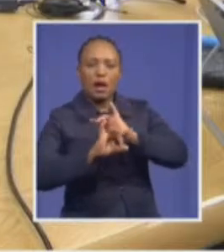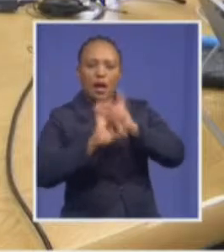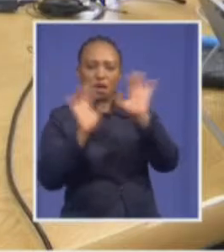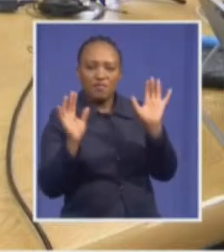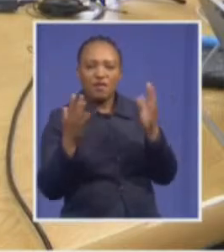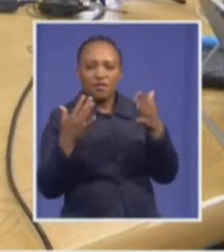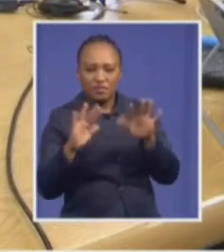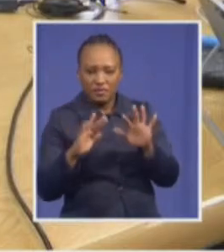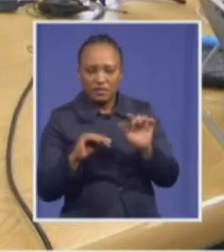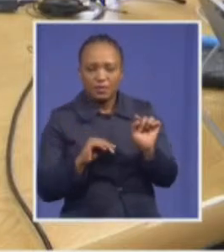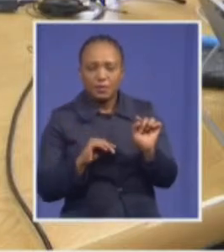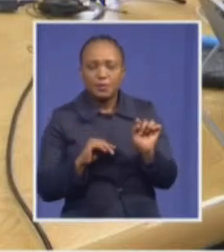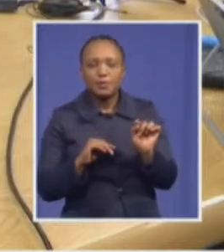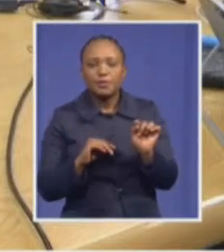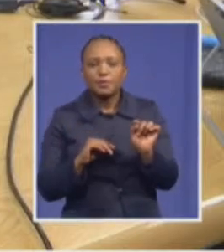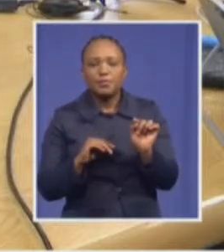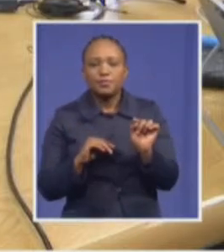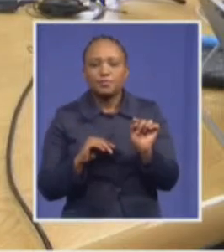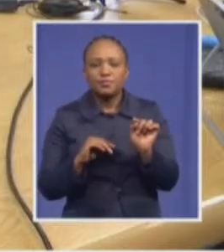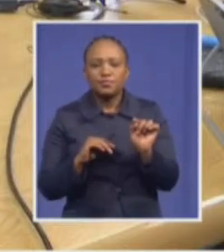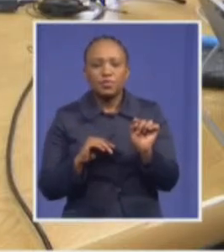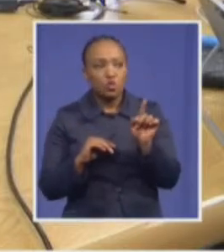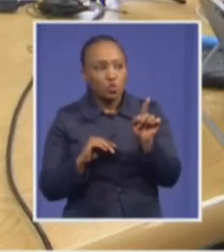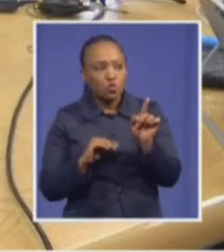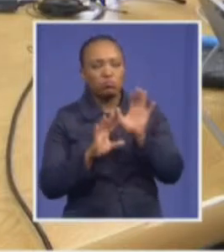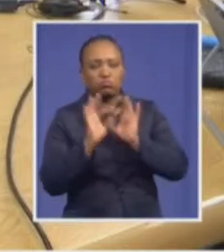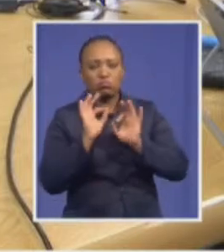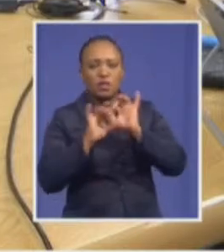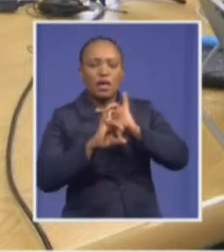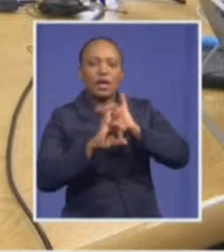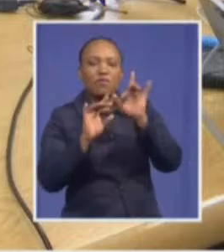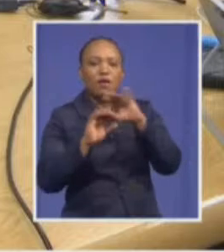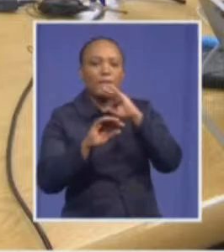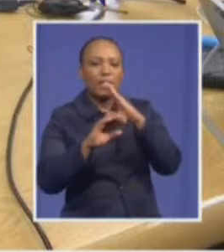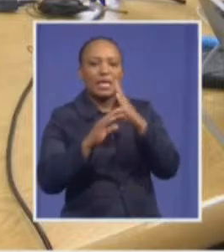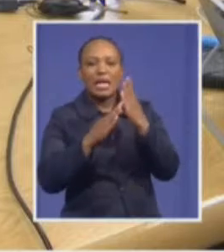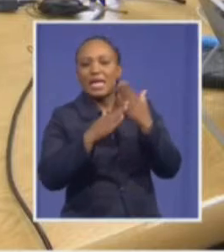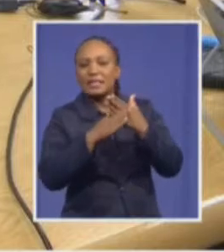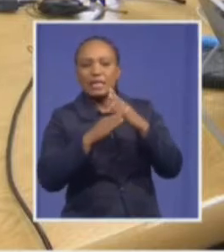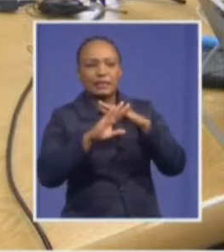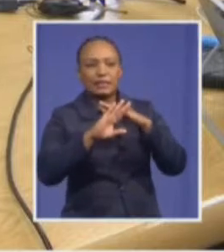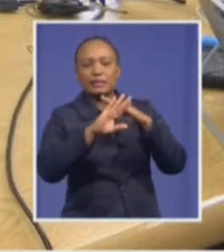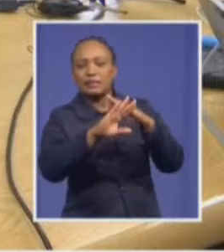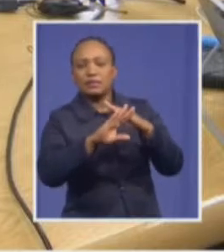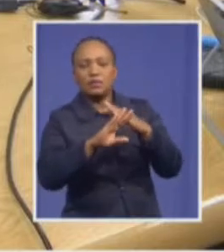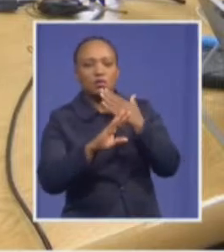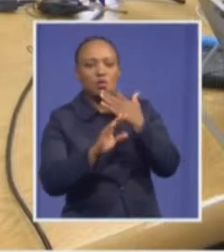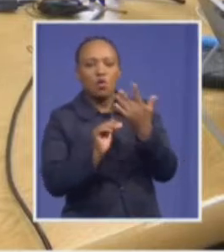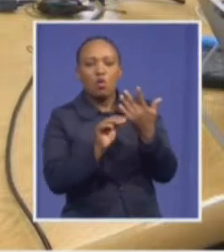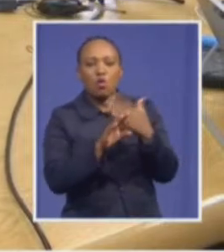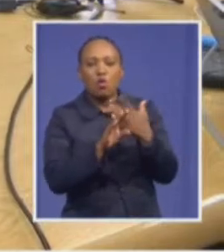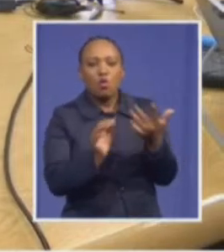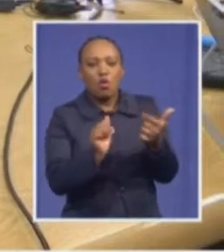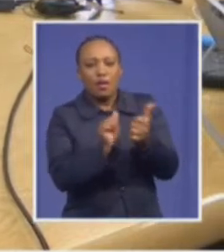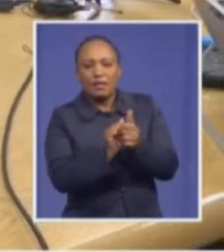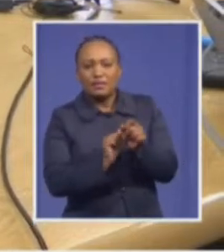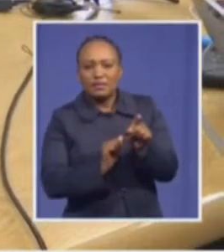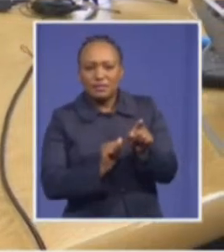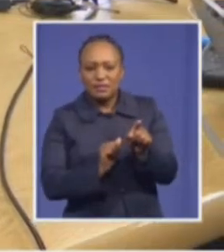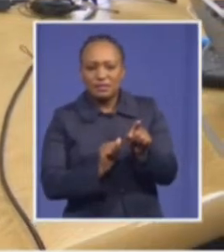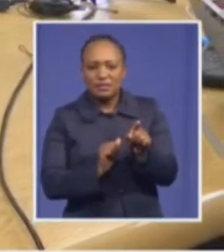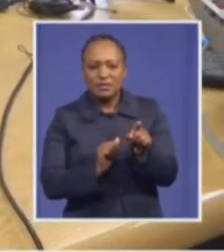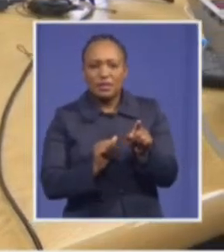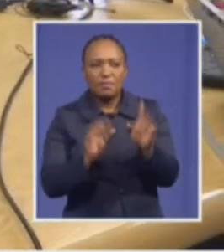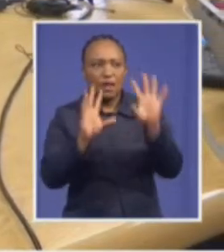You clarified what the interdict means to your colleagues, which is it's not a wholesale bar or interdict. It applies specifically